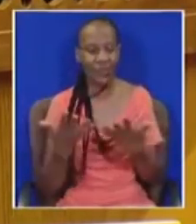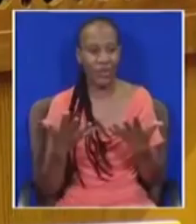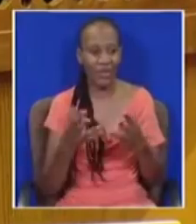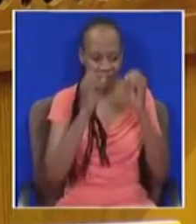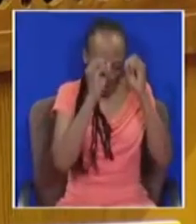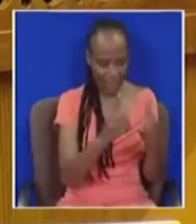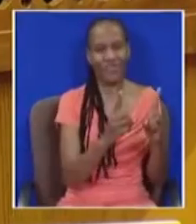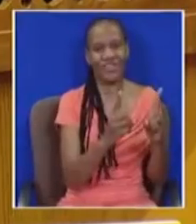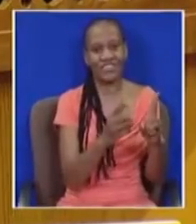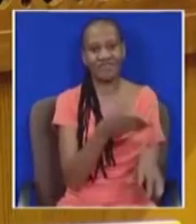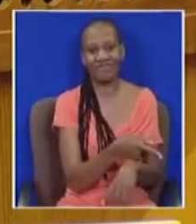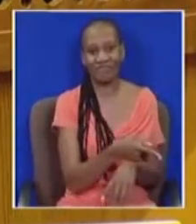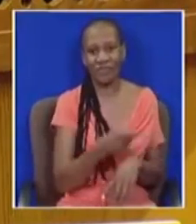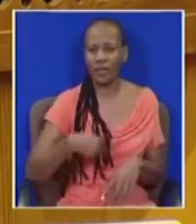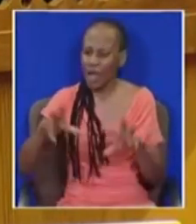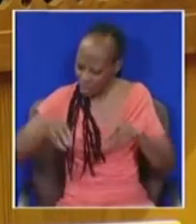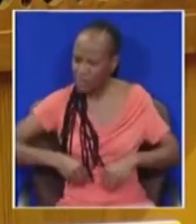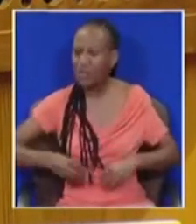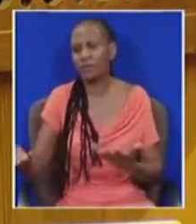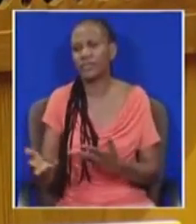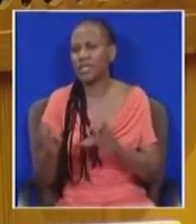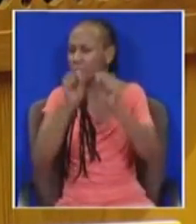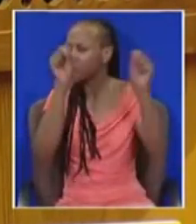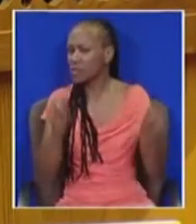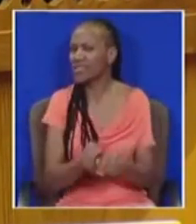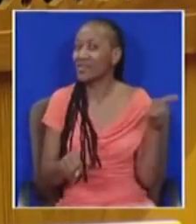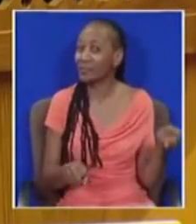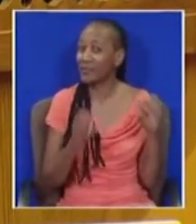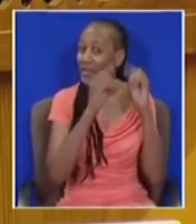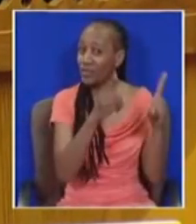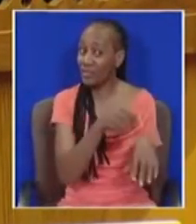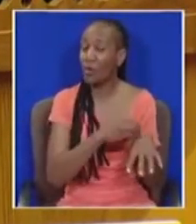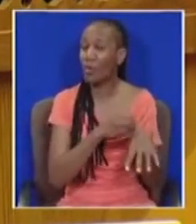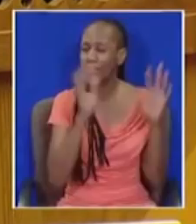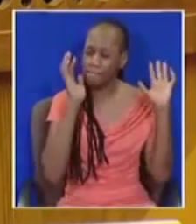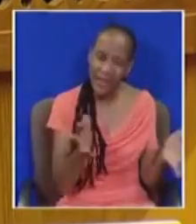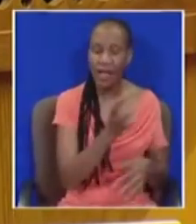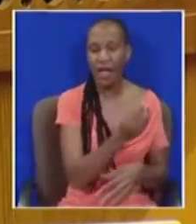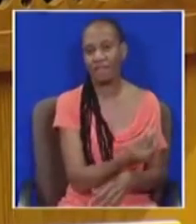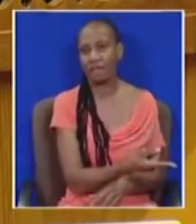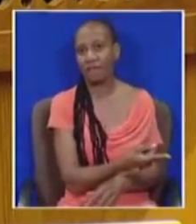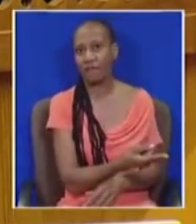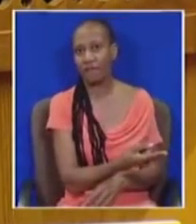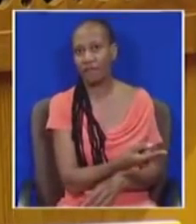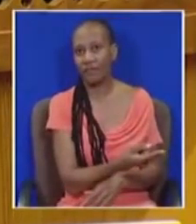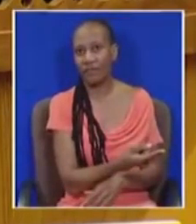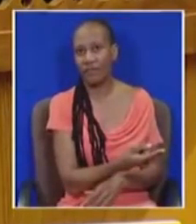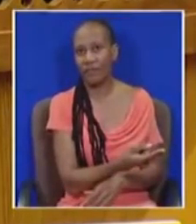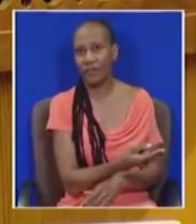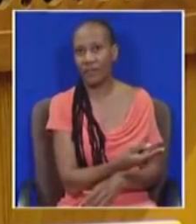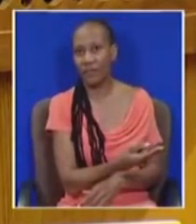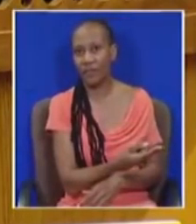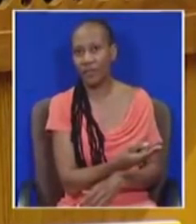to acknowledge that our education system is, in fact, in crisis. It is not possible to